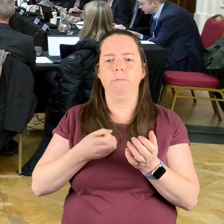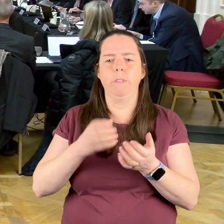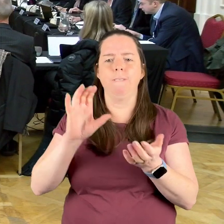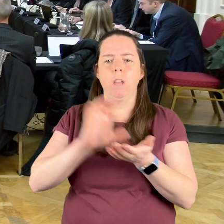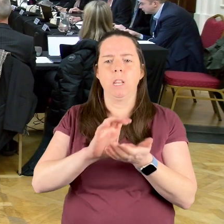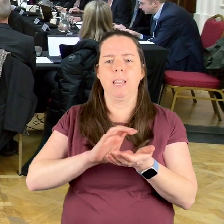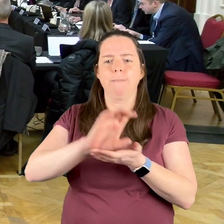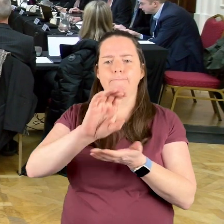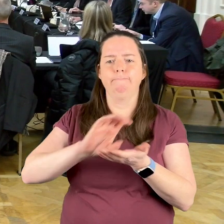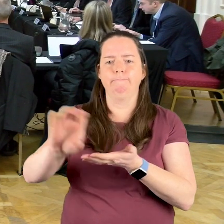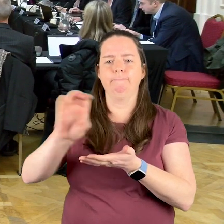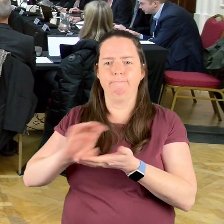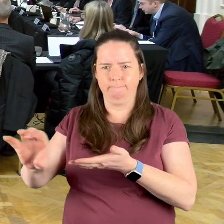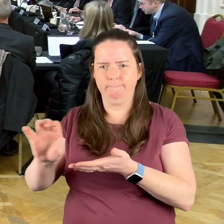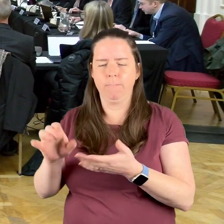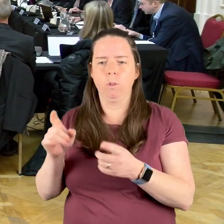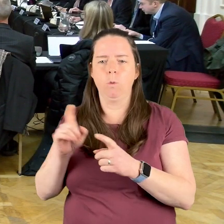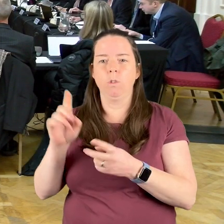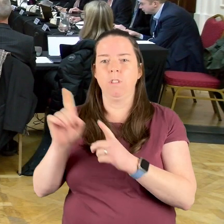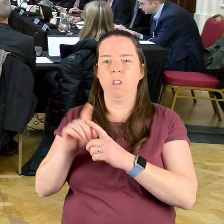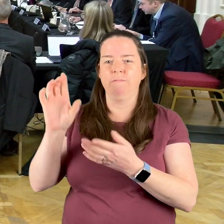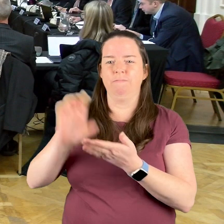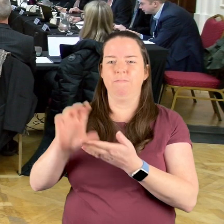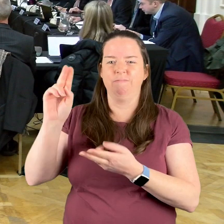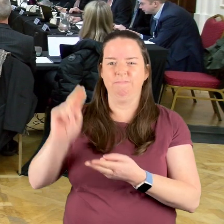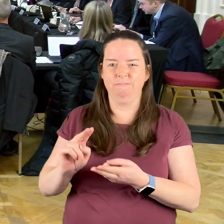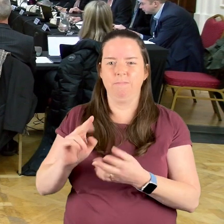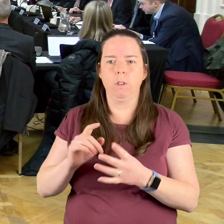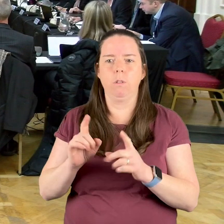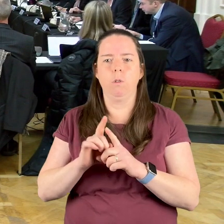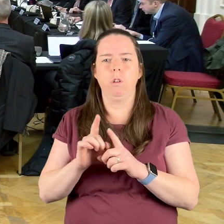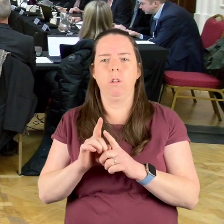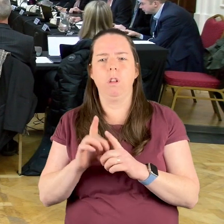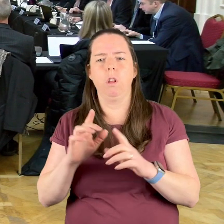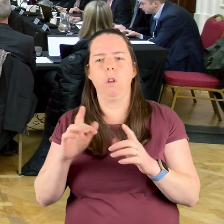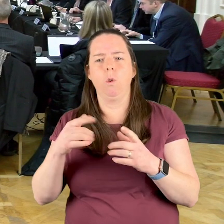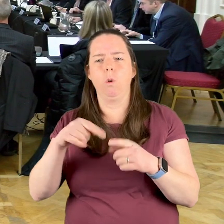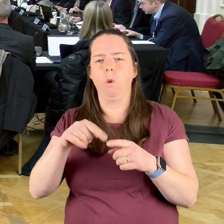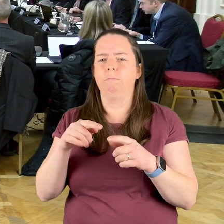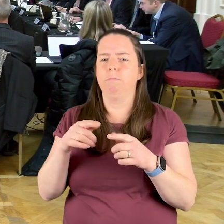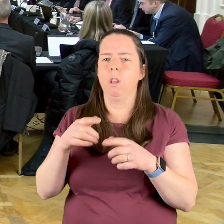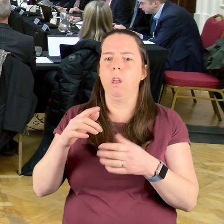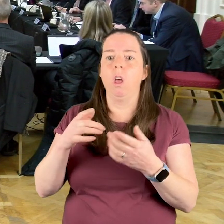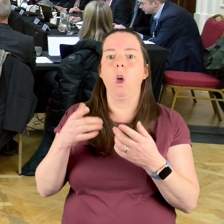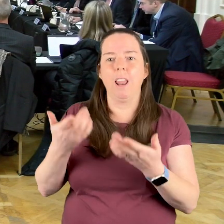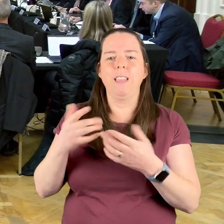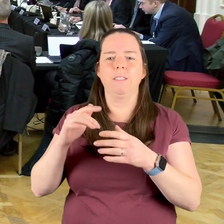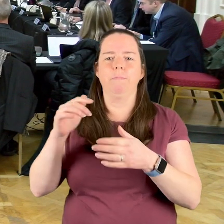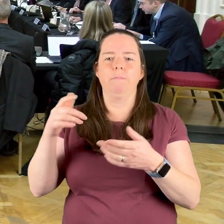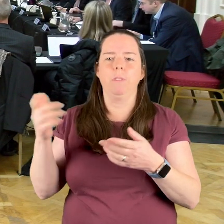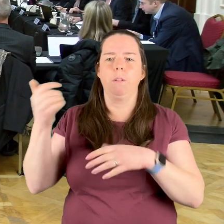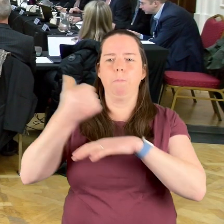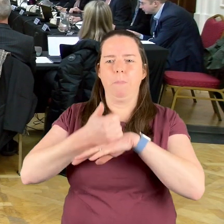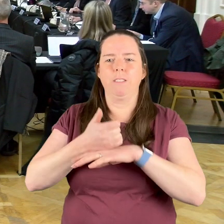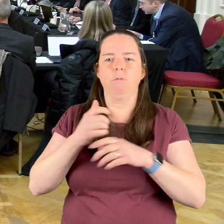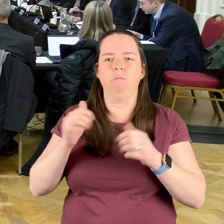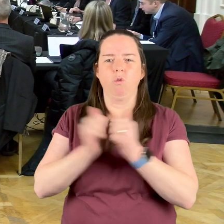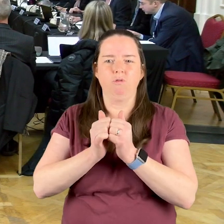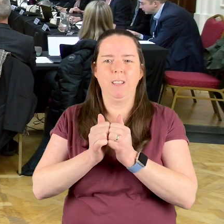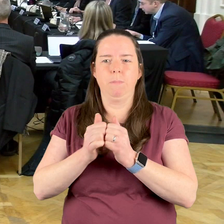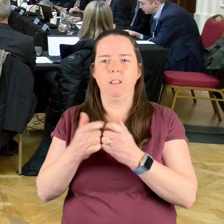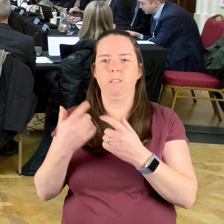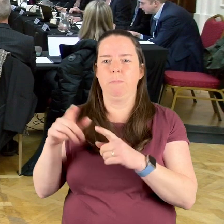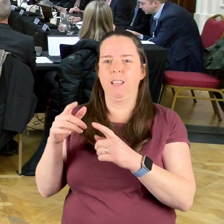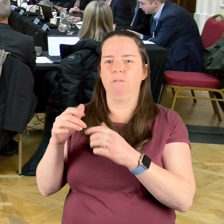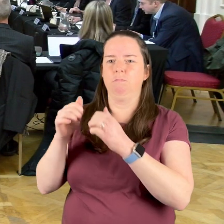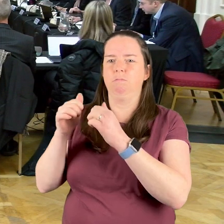also shrinking at the same time, unless it's coming down into the system based on the agreements that have been made with Treasury for the funding to